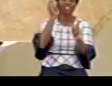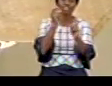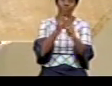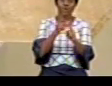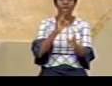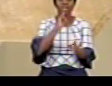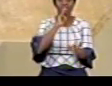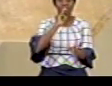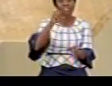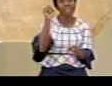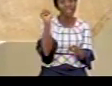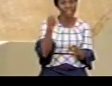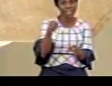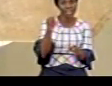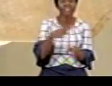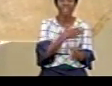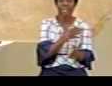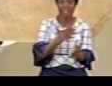is